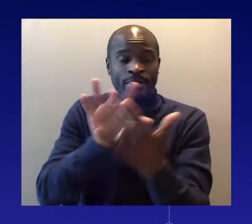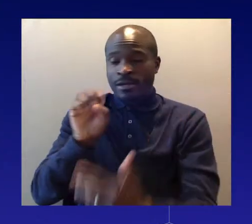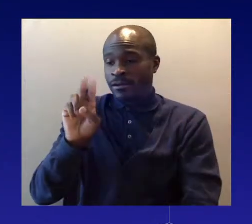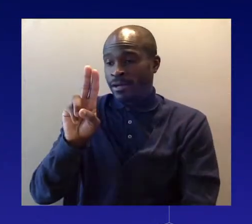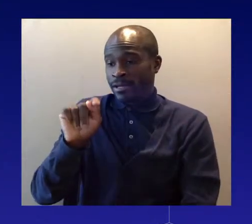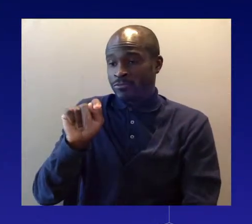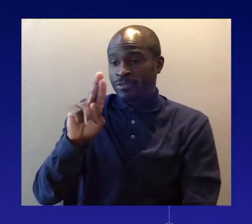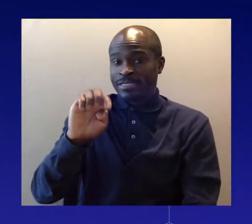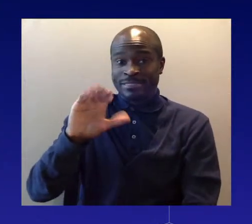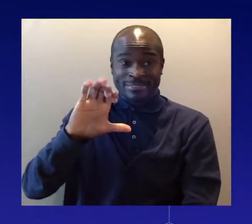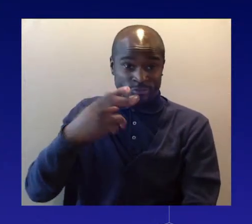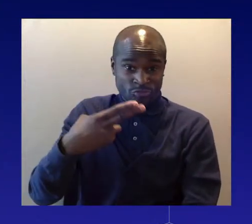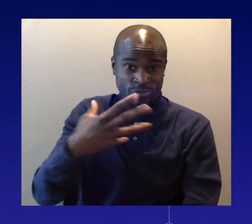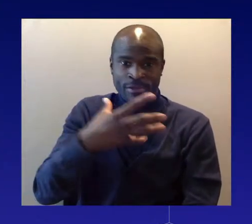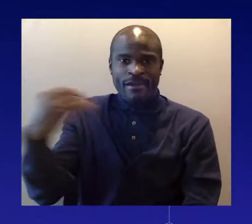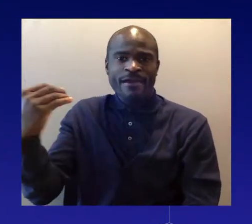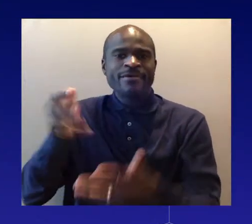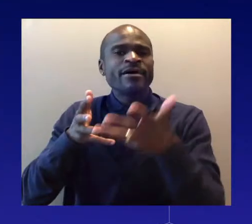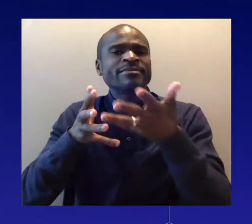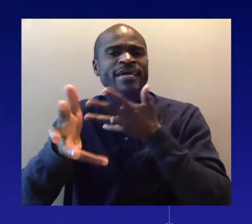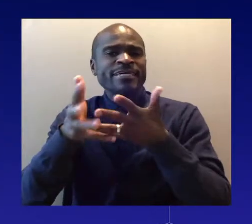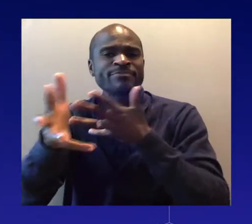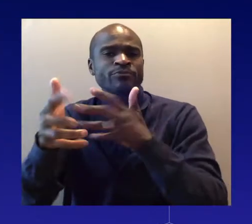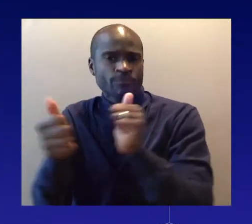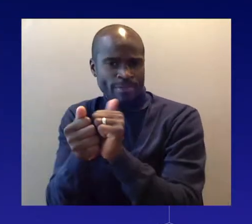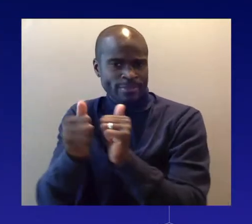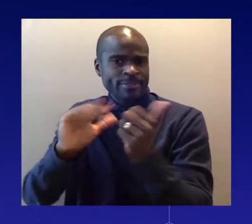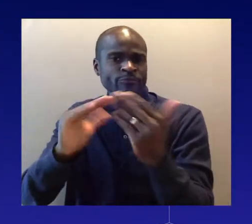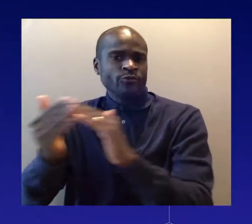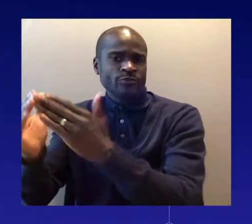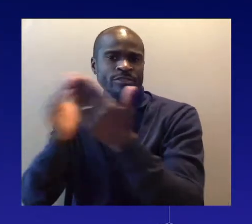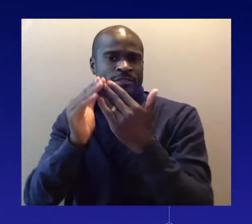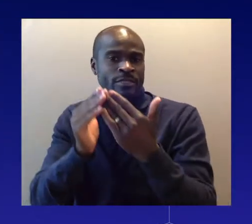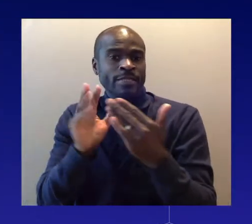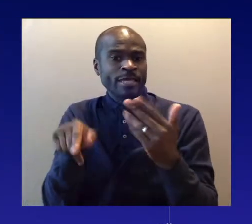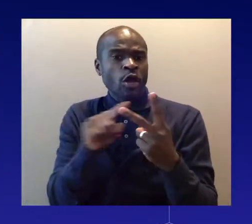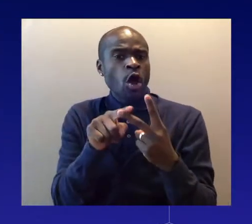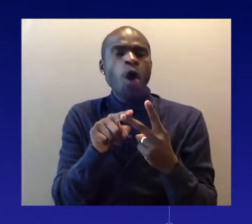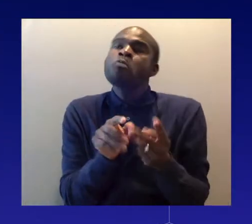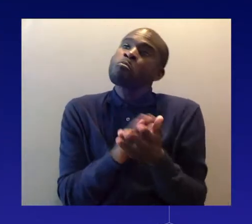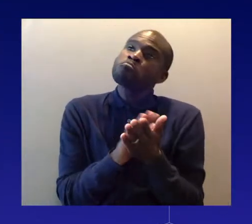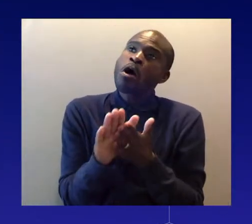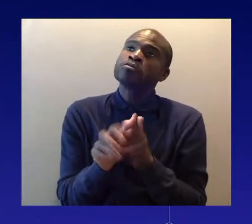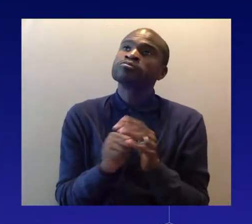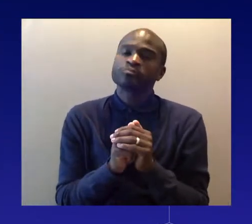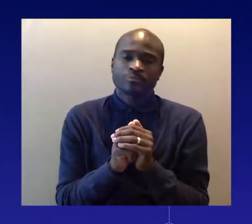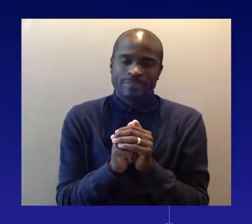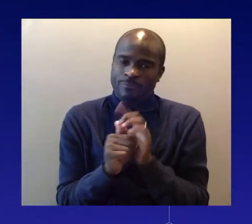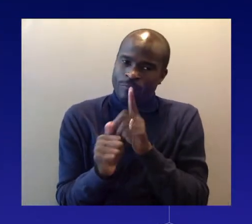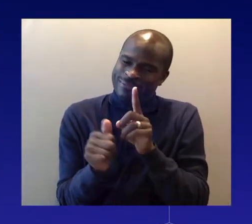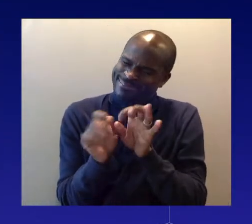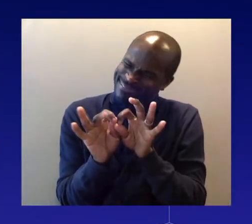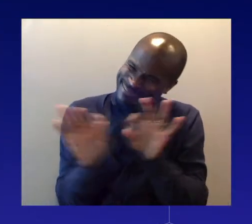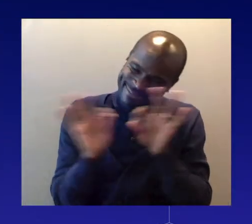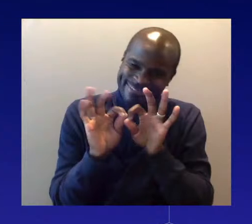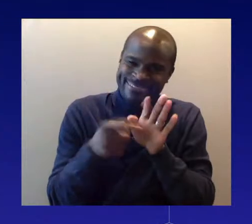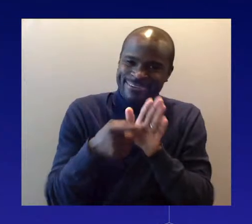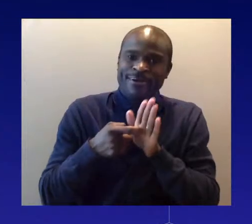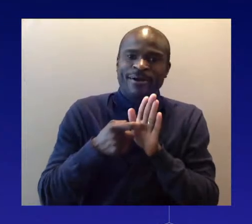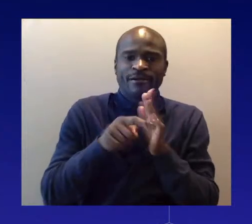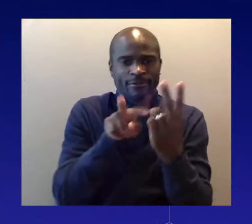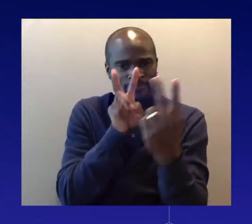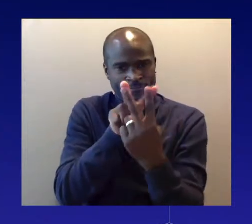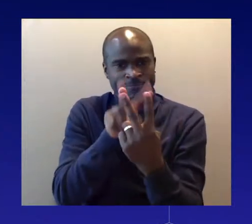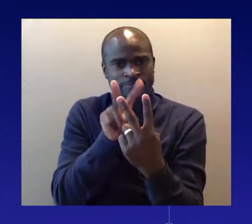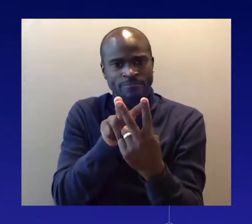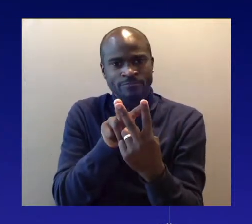things. They're going to be critical things to actually making sure that people stay healthy. And by the way, when I say outreach and engagement and navigation, I actually want